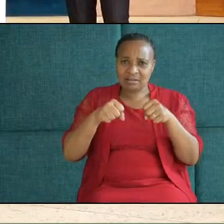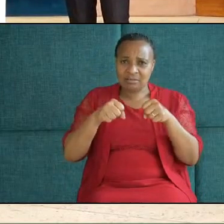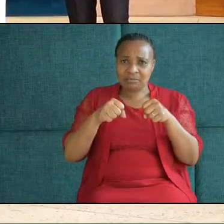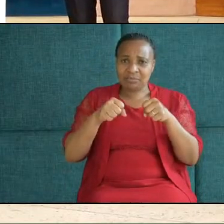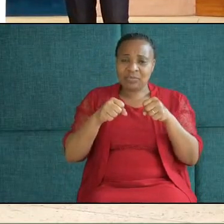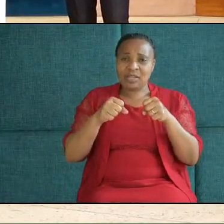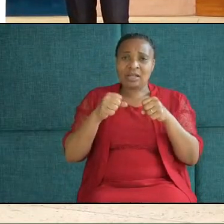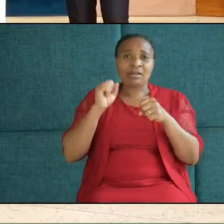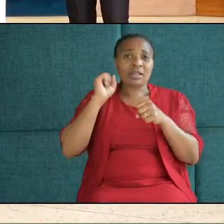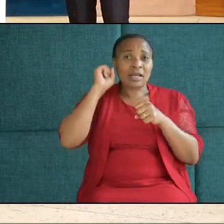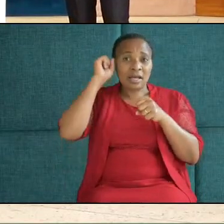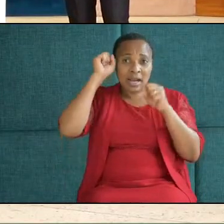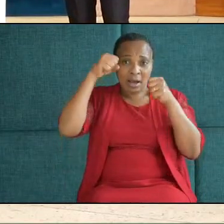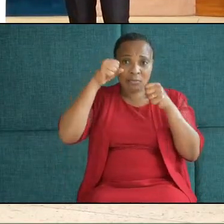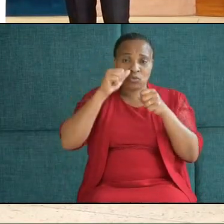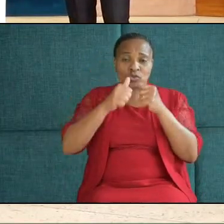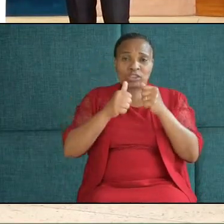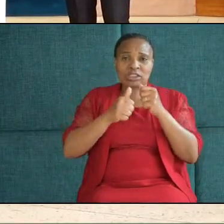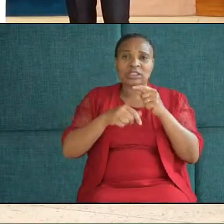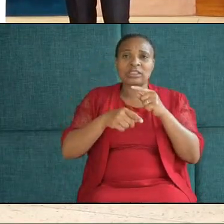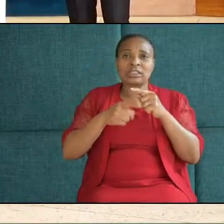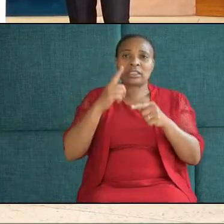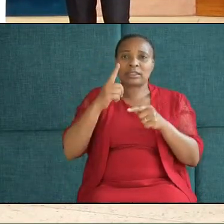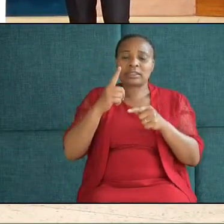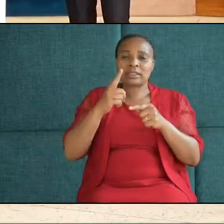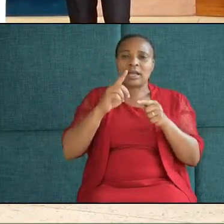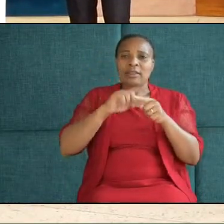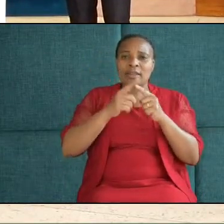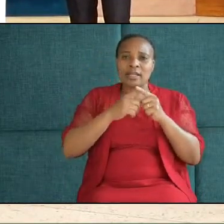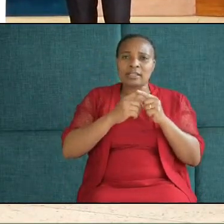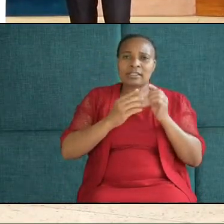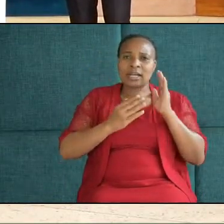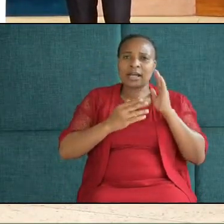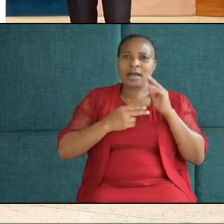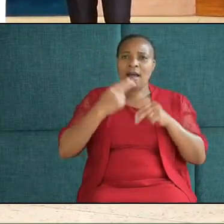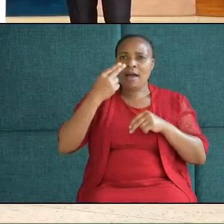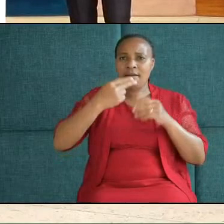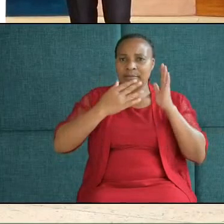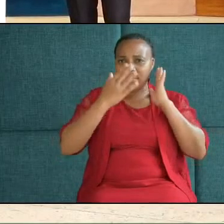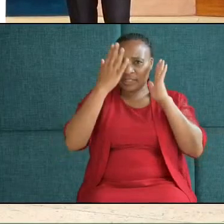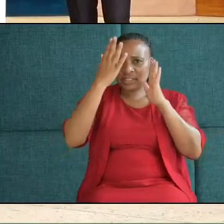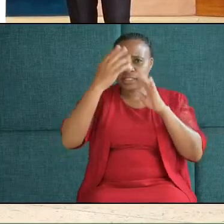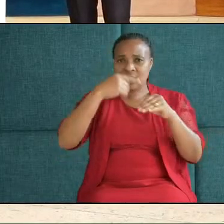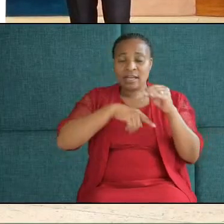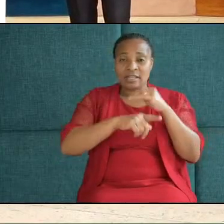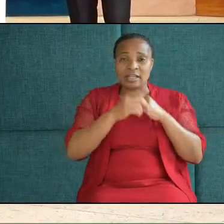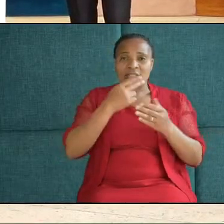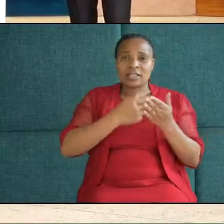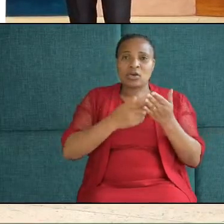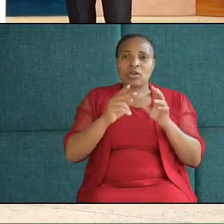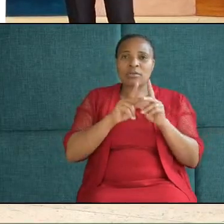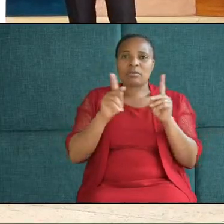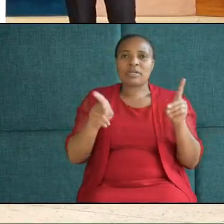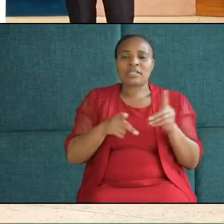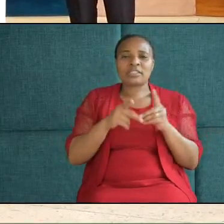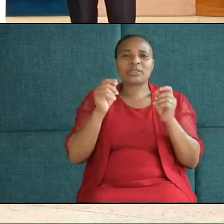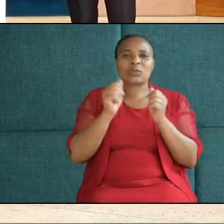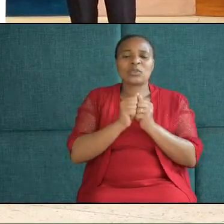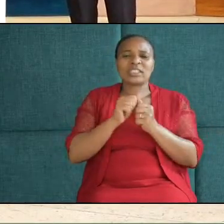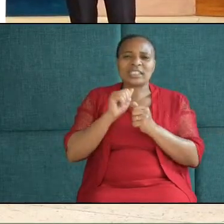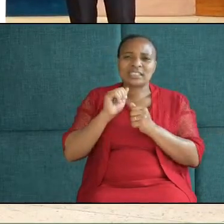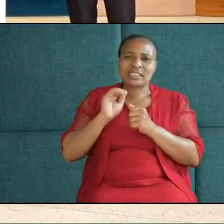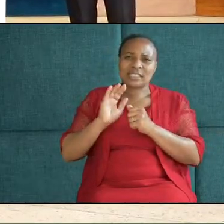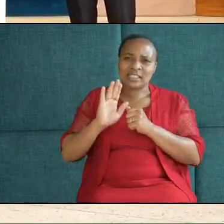us, and he is also the high priest, he entered into the holy place with